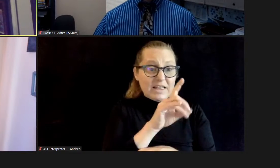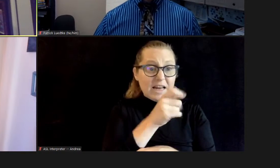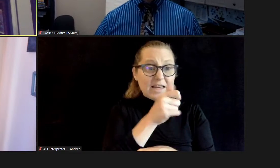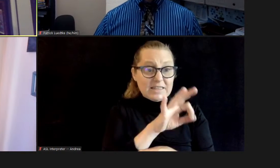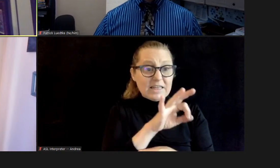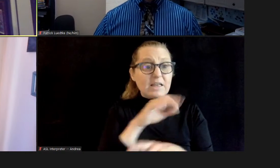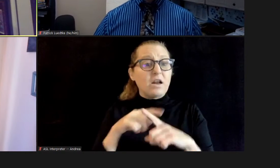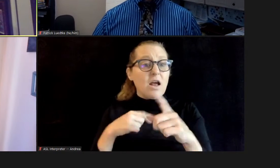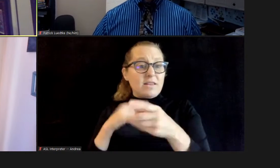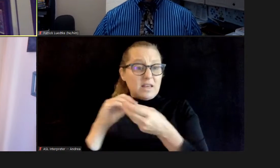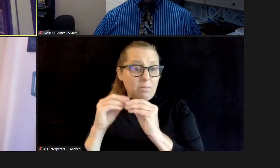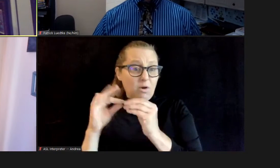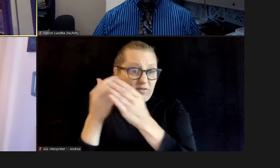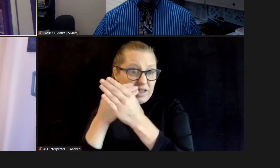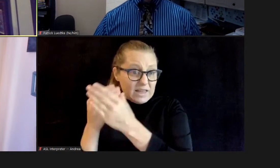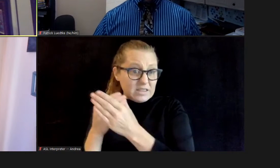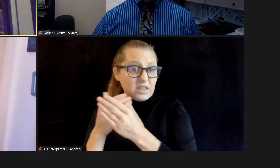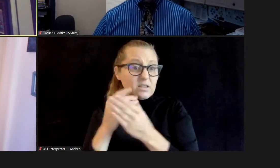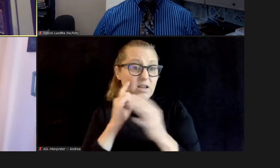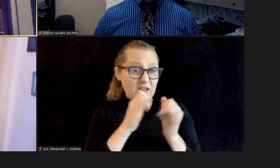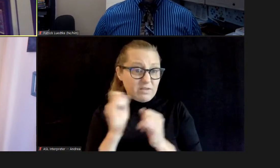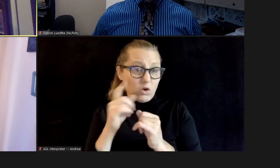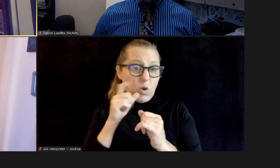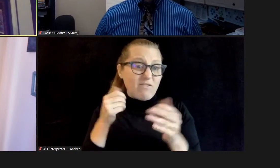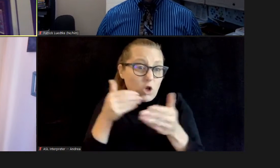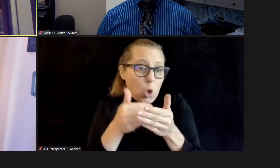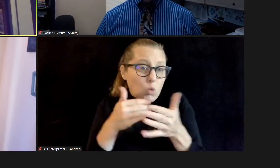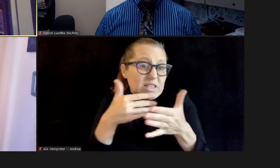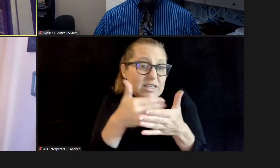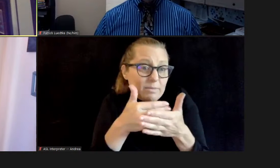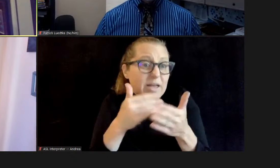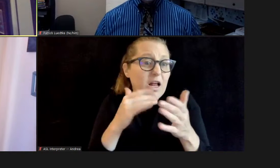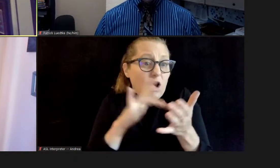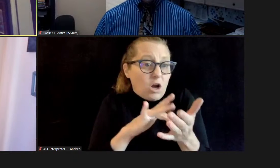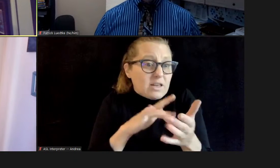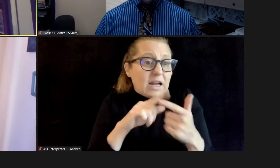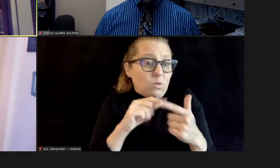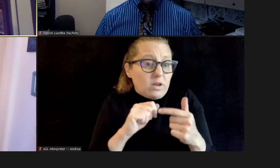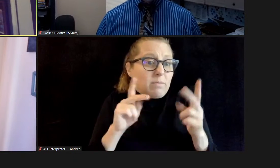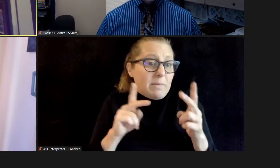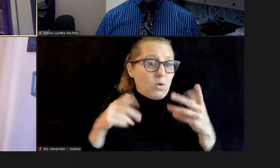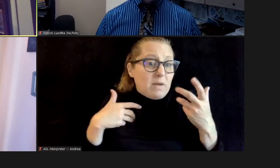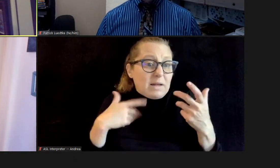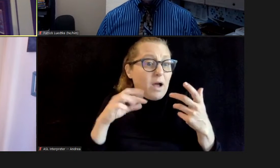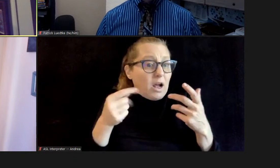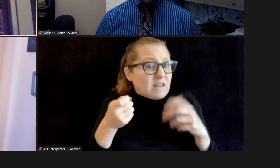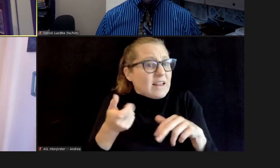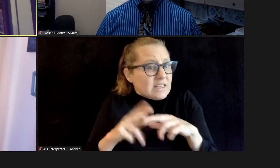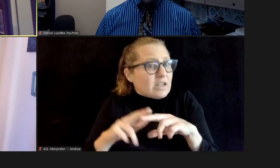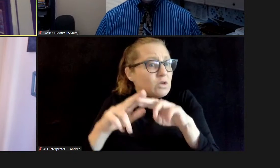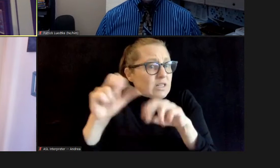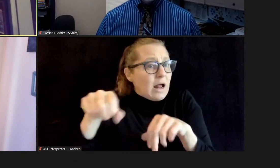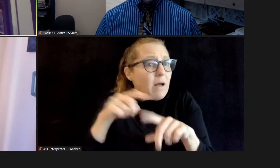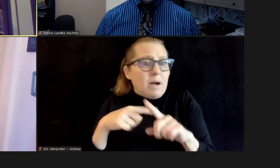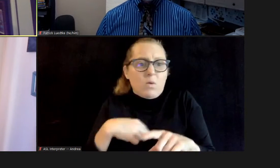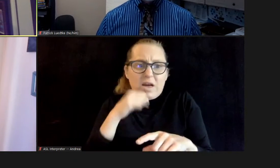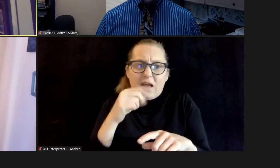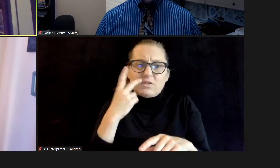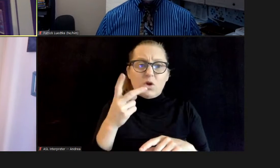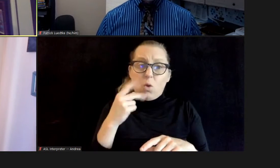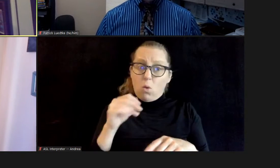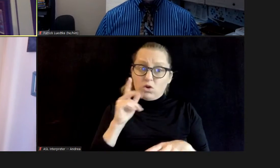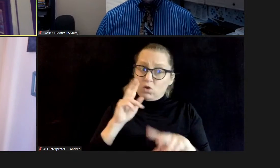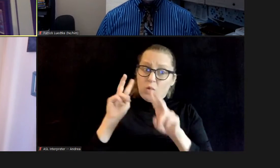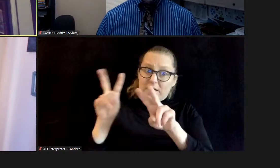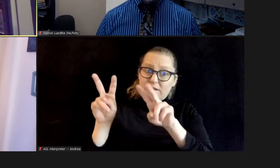amongst individuals who have close, intimate contact with someone who has monkeypox is increasing, but we are not seeing, nor do we anticipate,